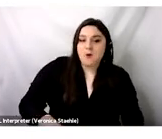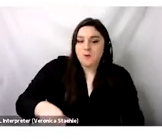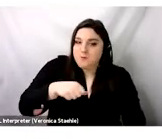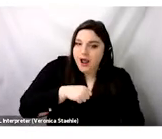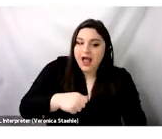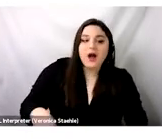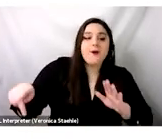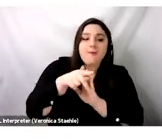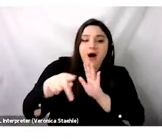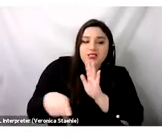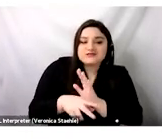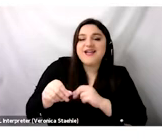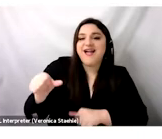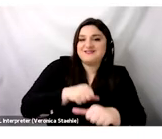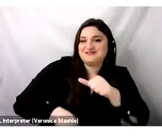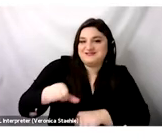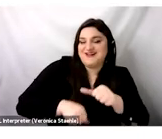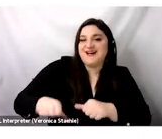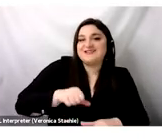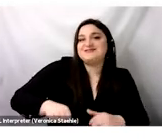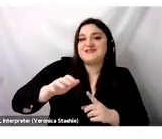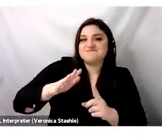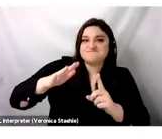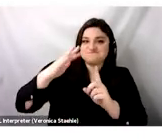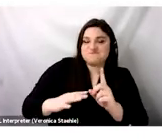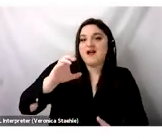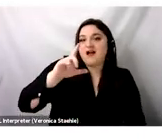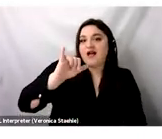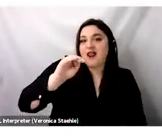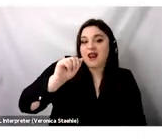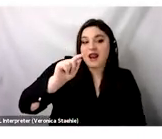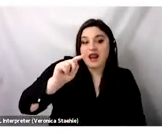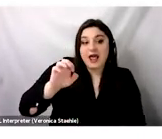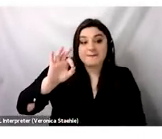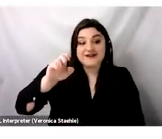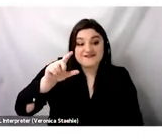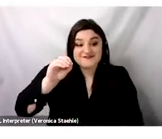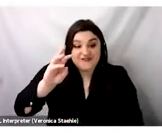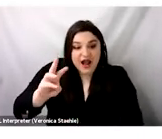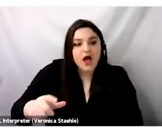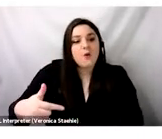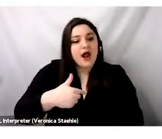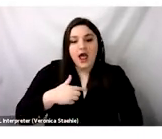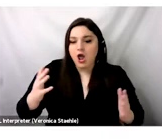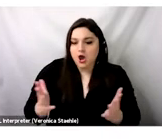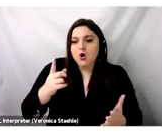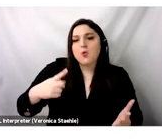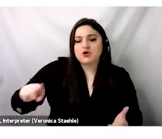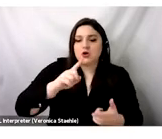policy and science climate fellow at Seeding Sovereignty, which is a fantastic organization that I do encourage all of you to check